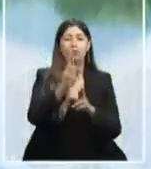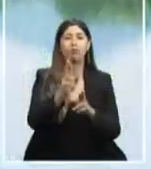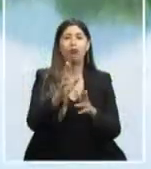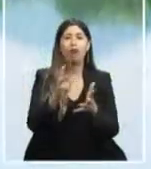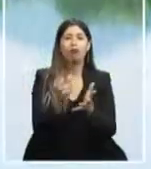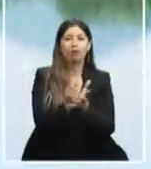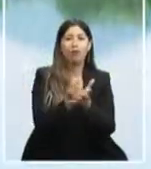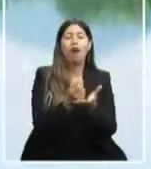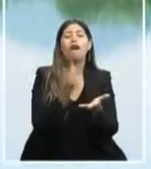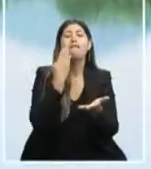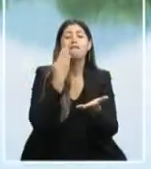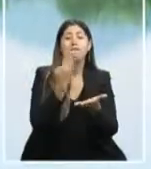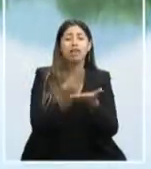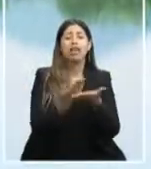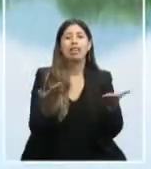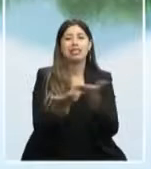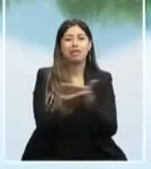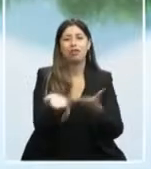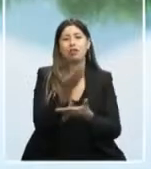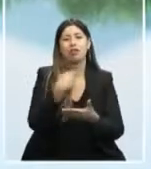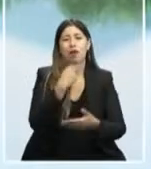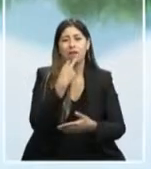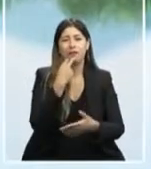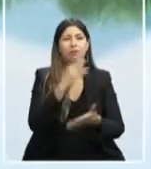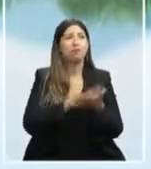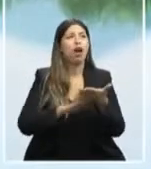food, housing, and so forth.